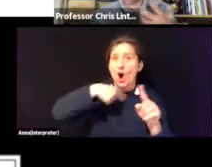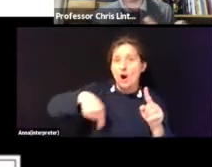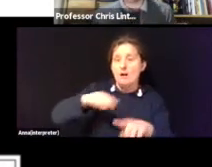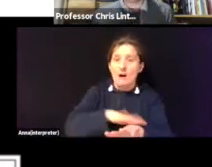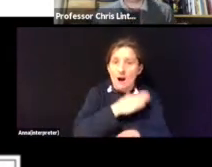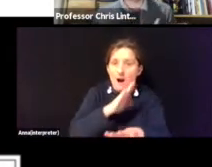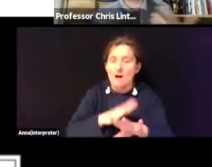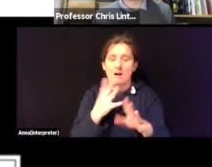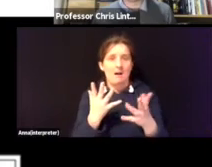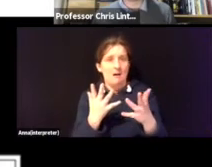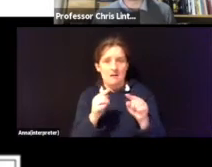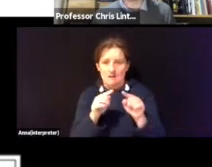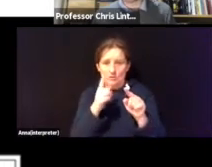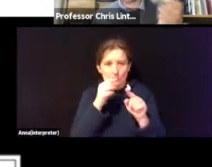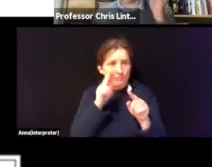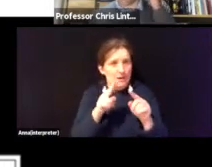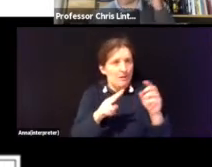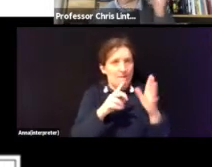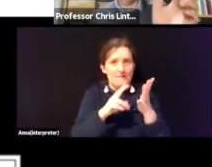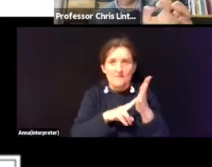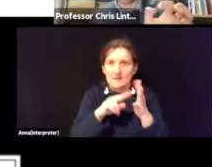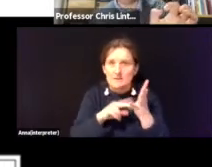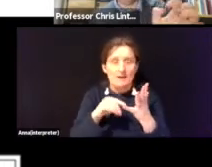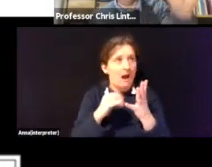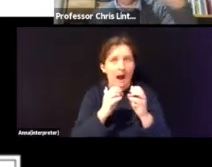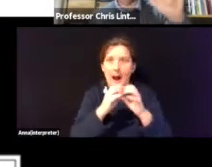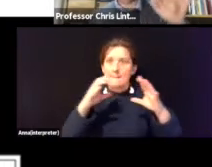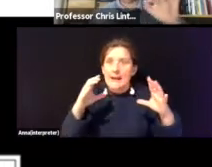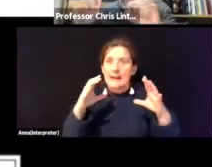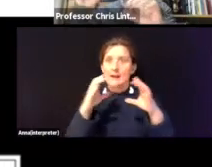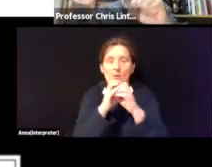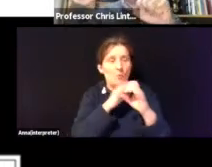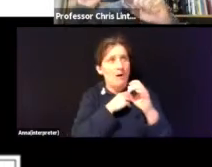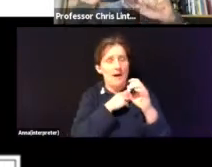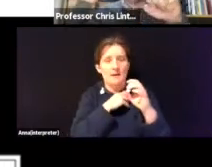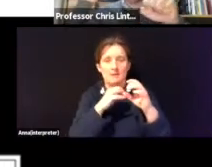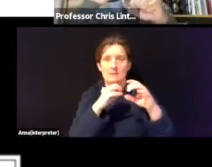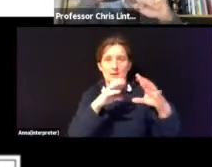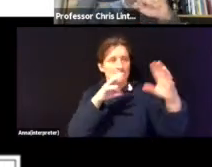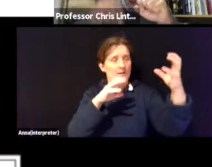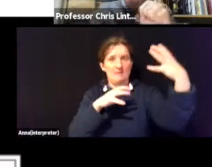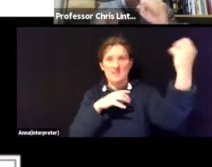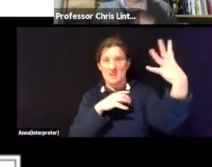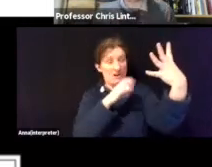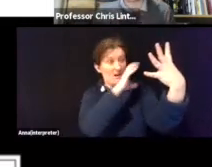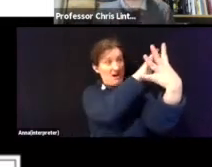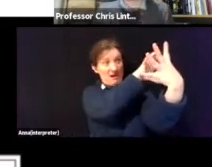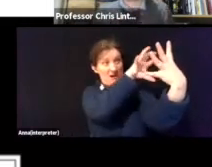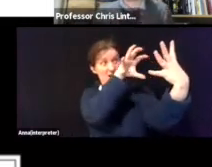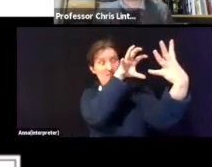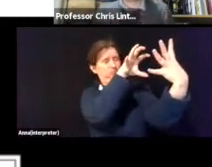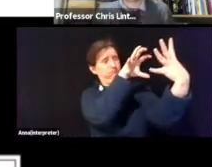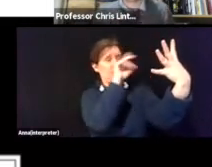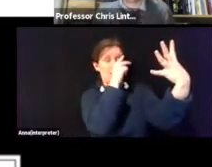maybe could start to work out things about Venus itself. You could work out the size of the planet based on how long it takes to go from maximum light to the bottom of